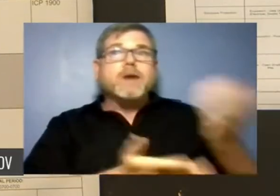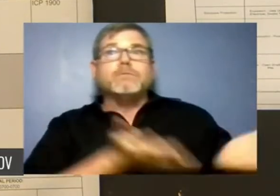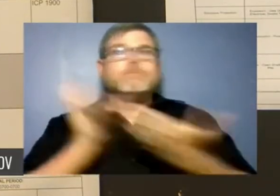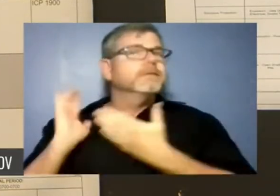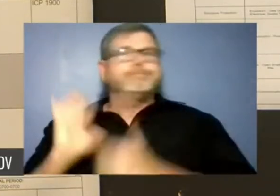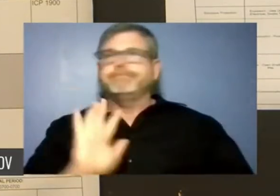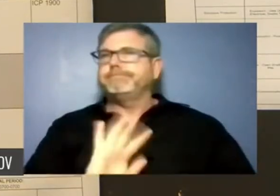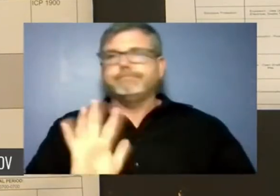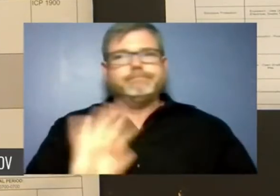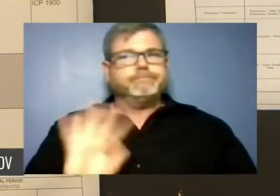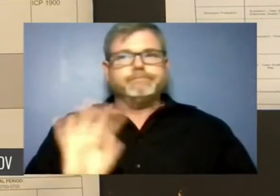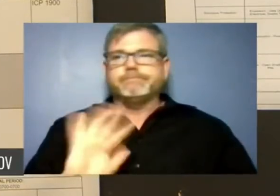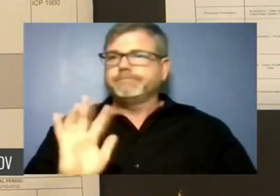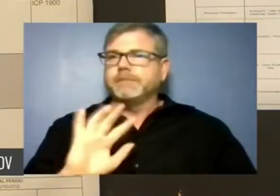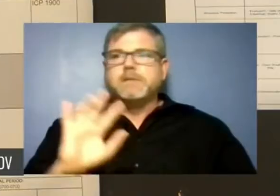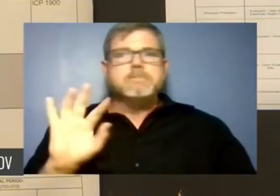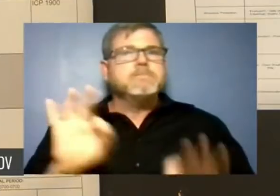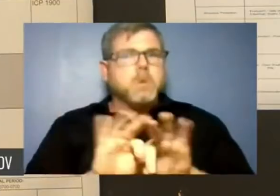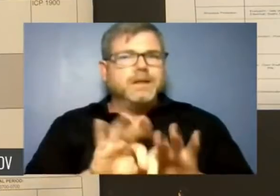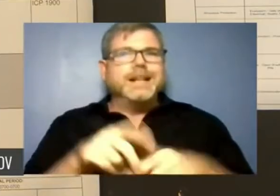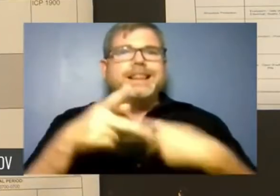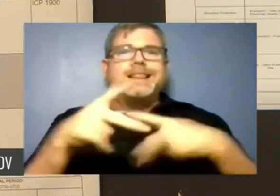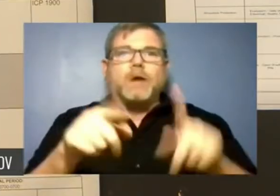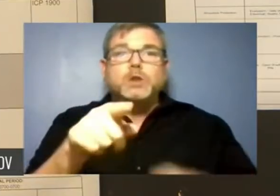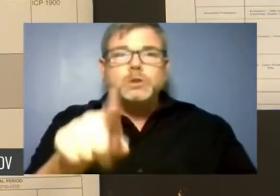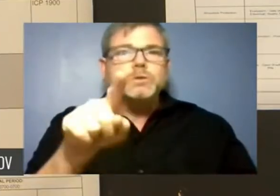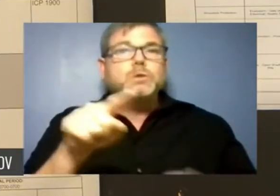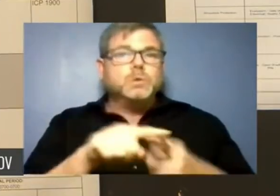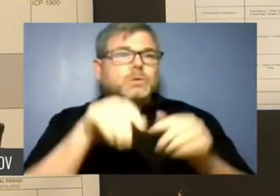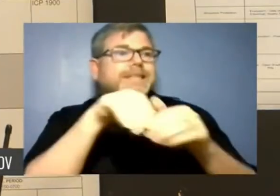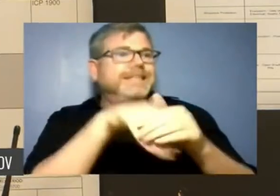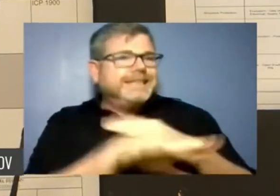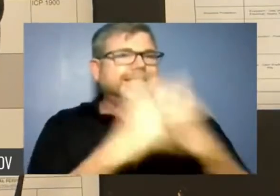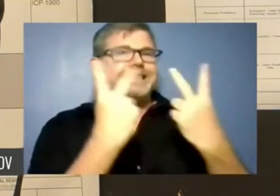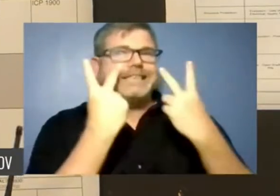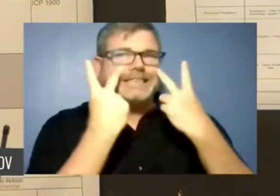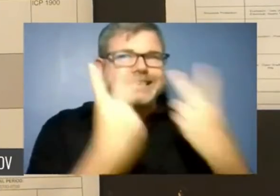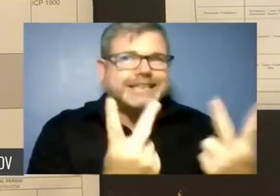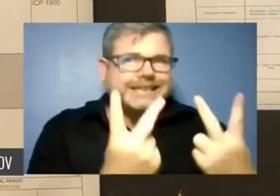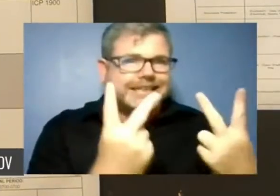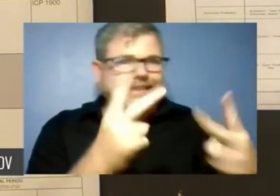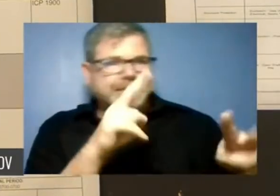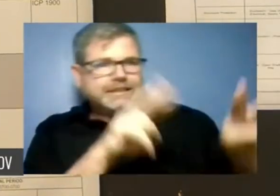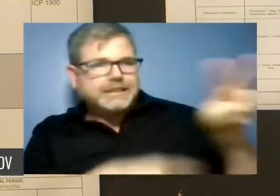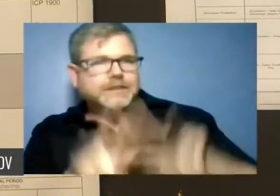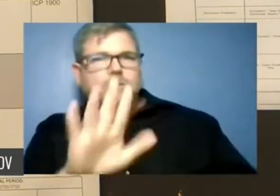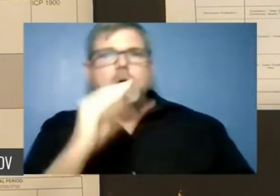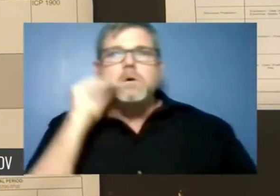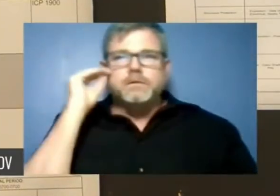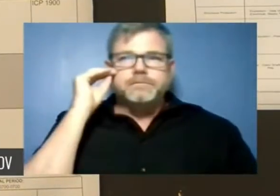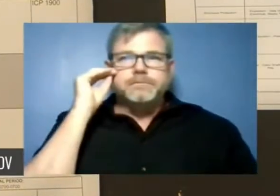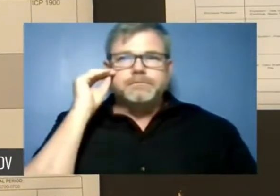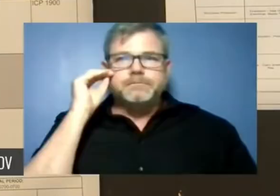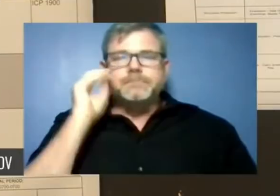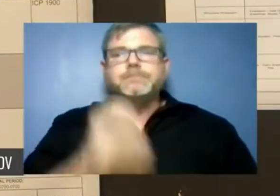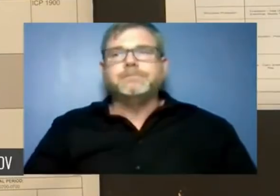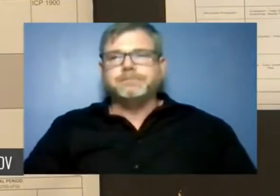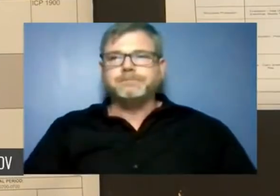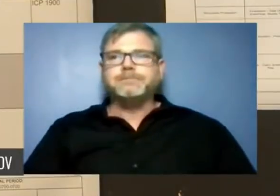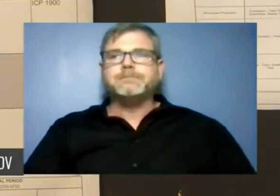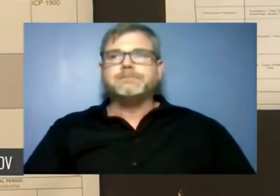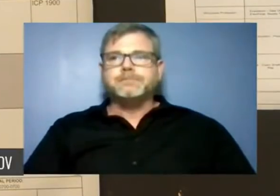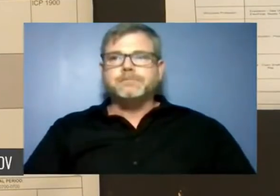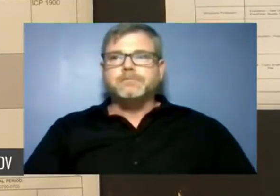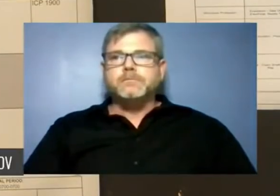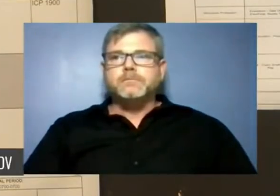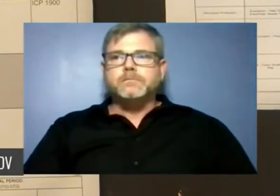residence and take some photographs. What will have to happen after that is we will start Tuesday of next